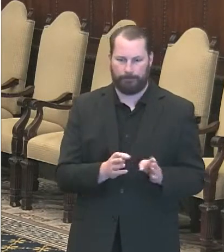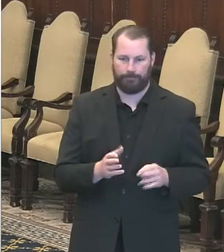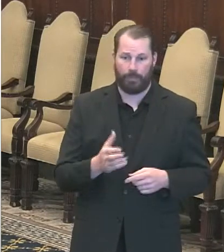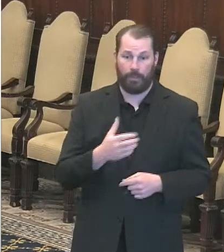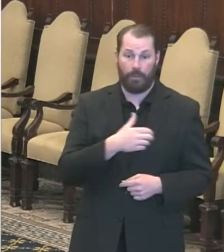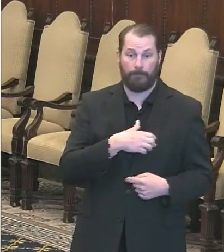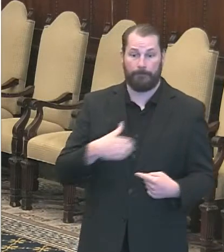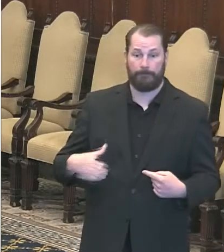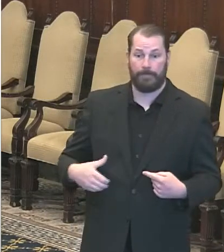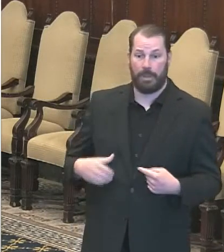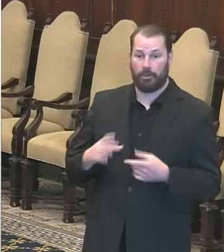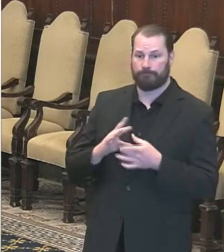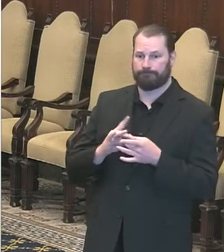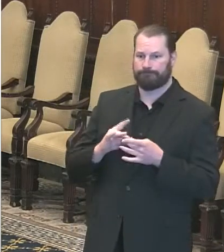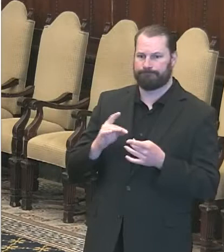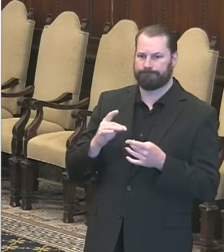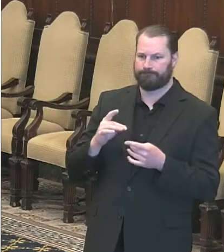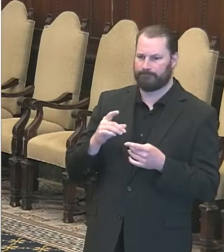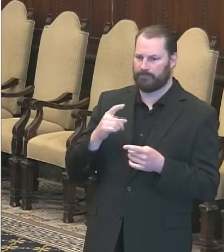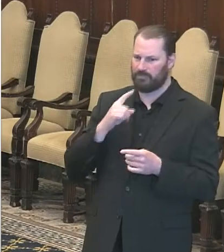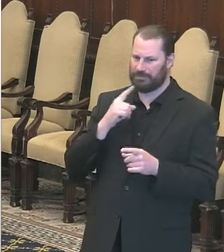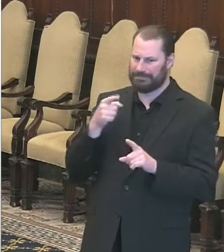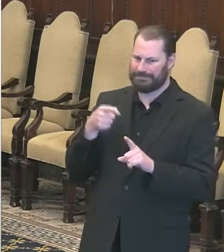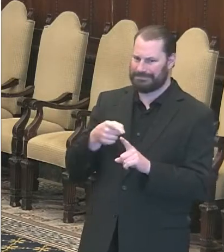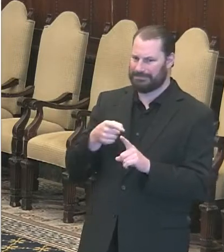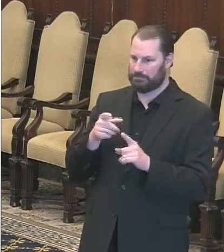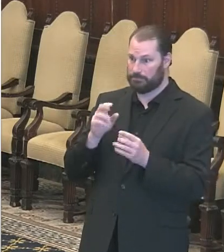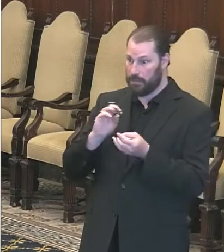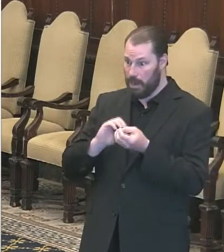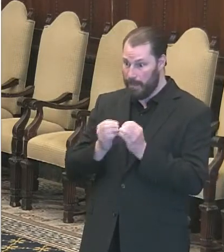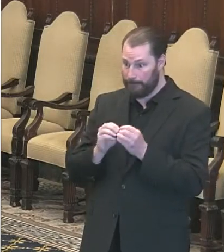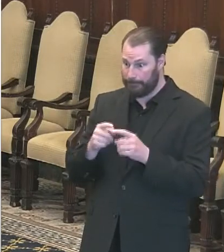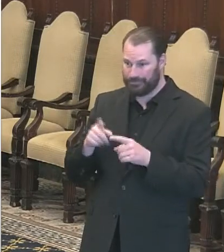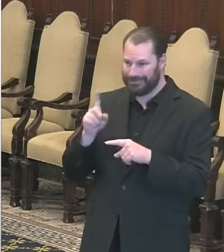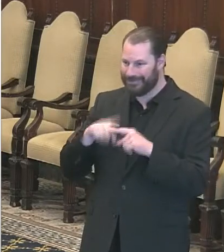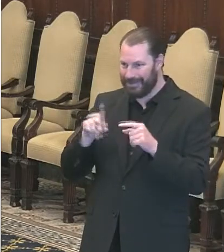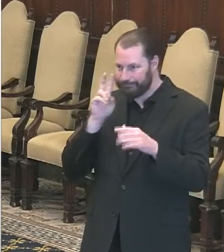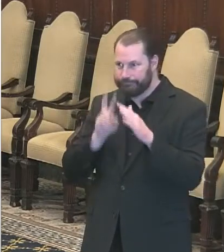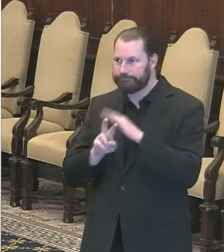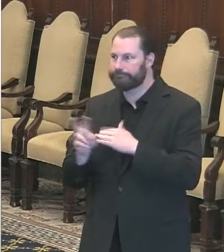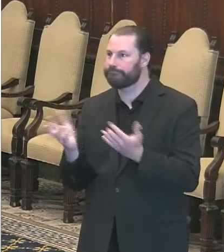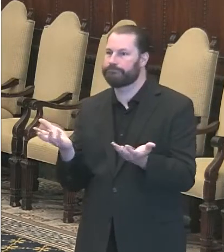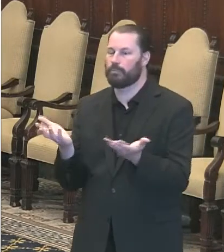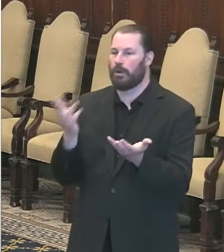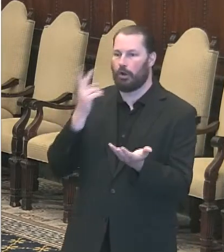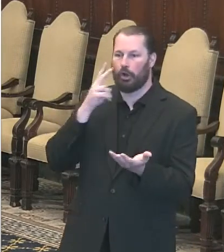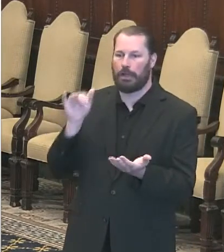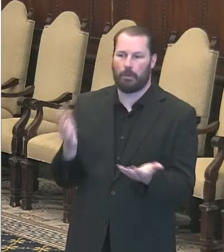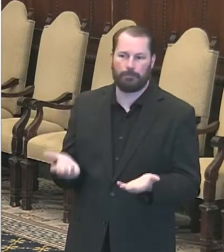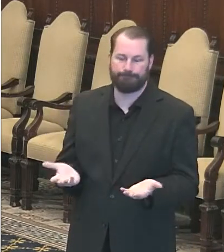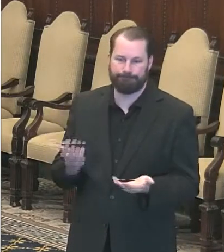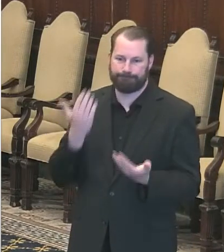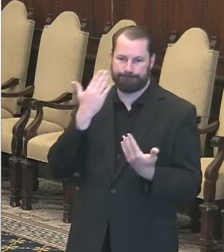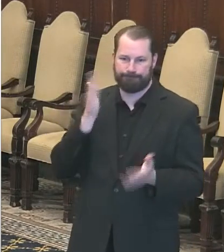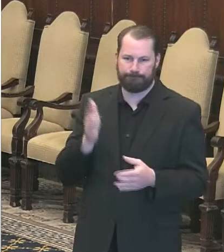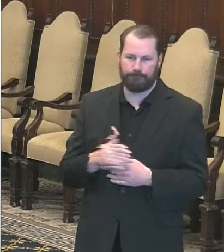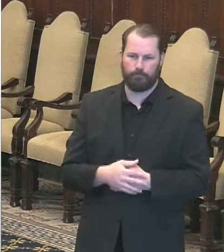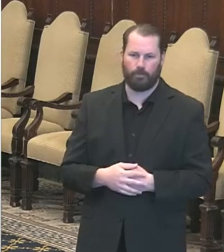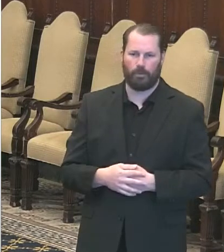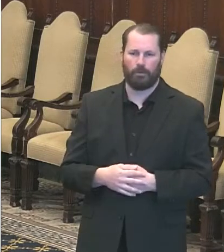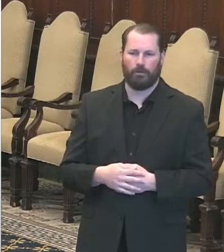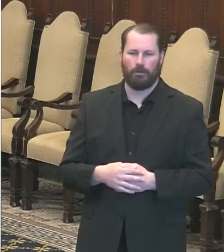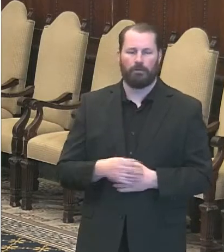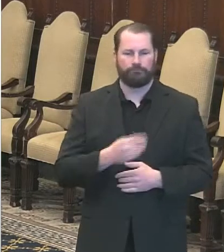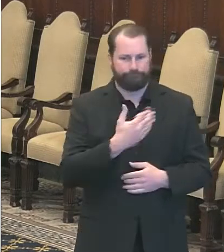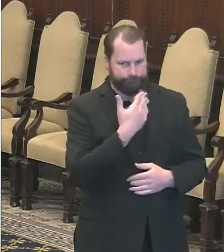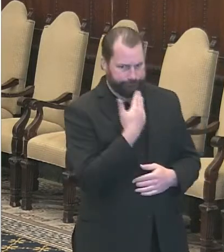And that's what we can't give you a tight rein on right now. Okay, thank you. Also, another